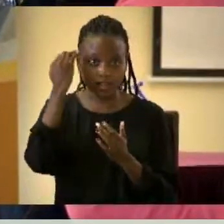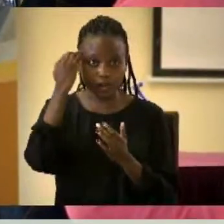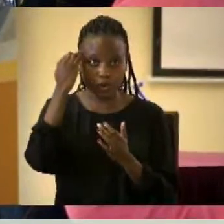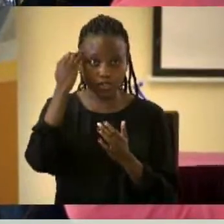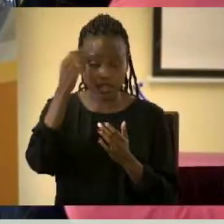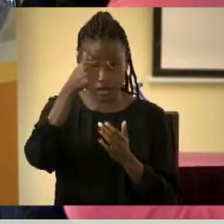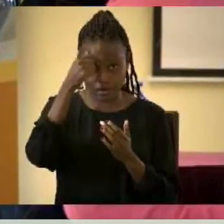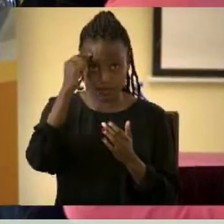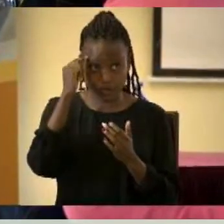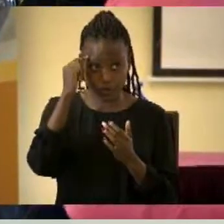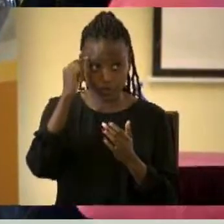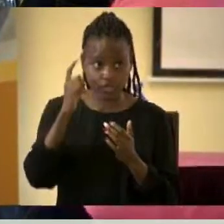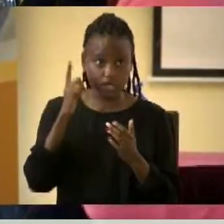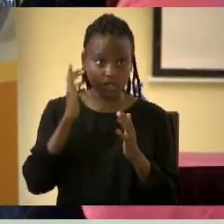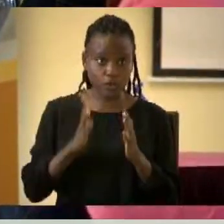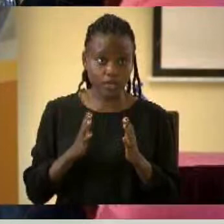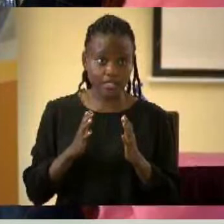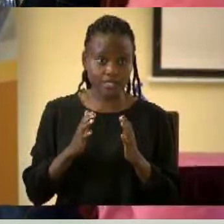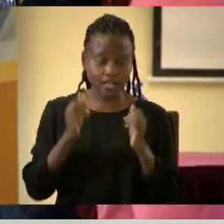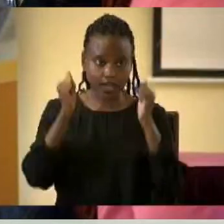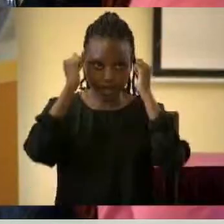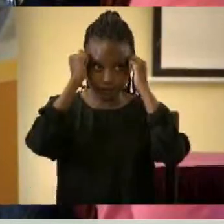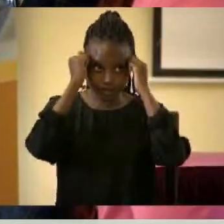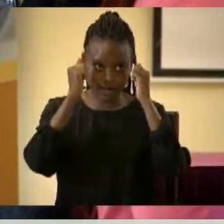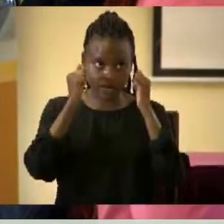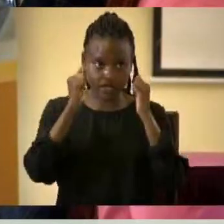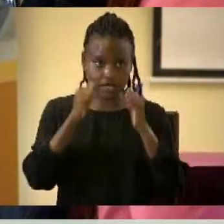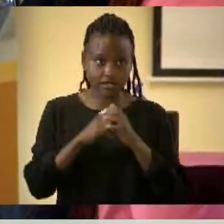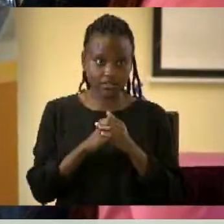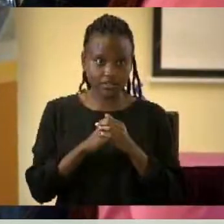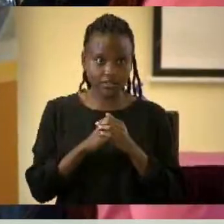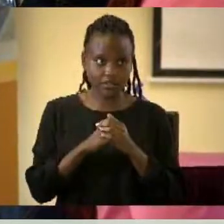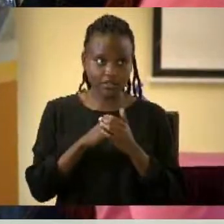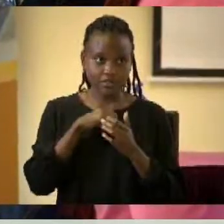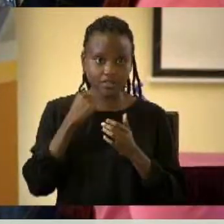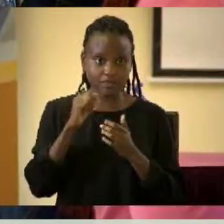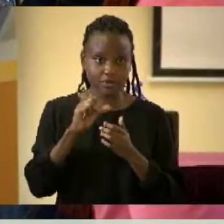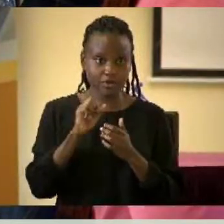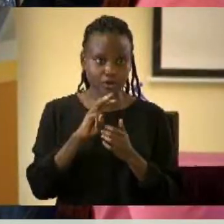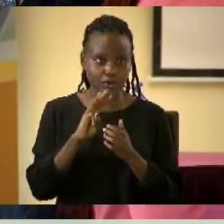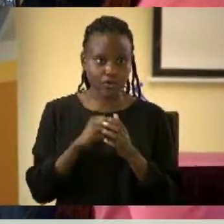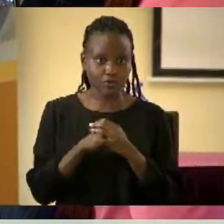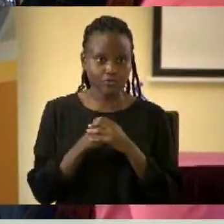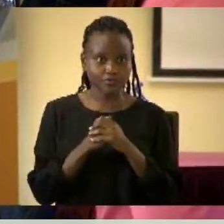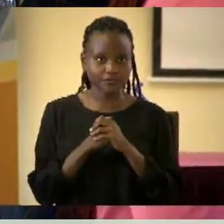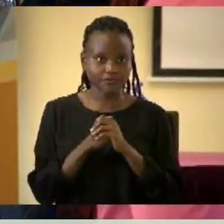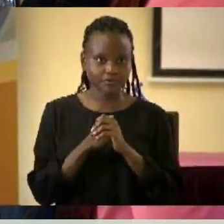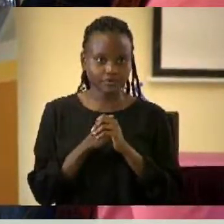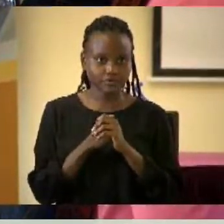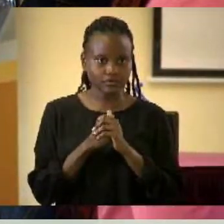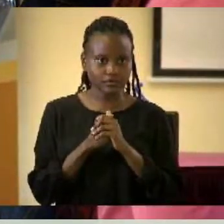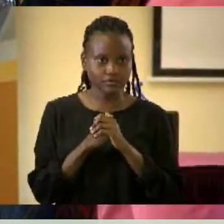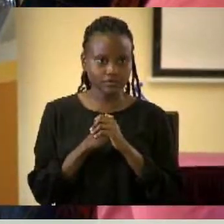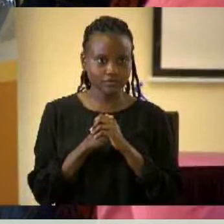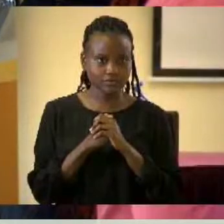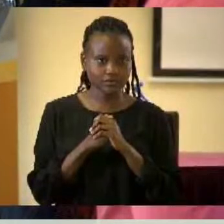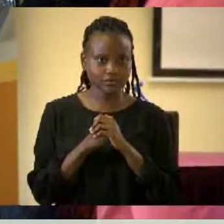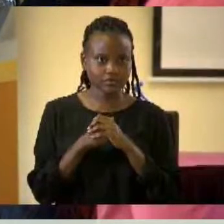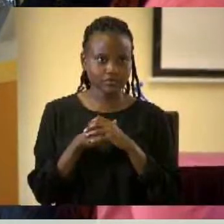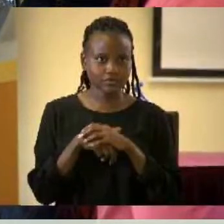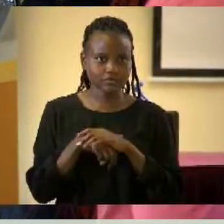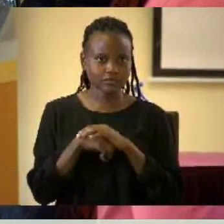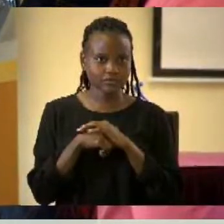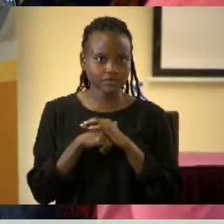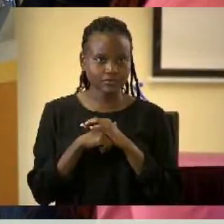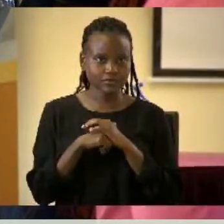magistrates have also studied criminal law and they can as well resolve them. So the aim seems to be, and the decision that